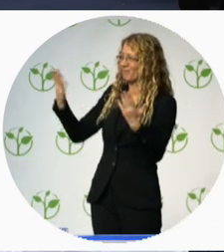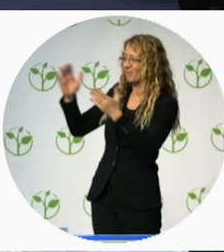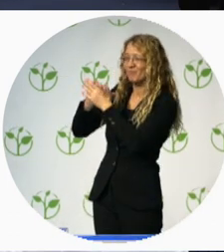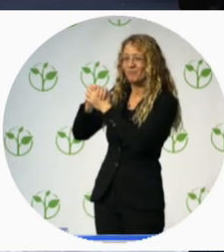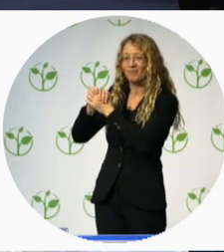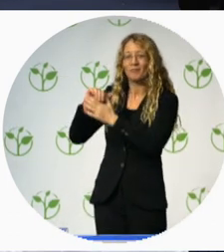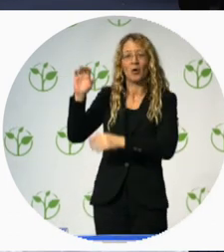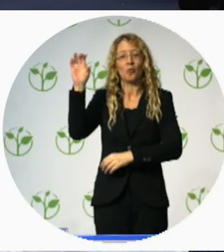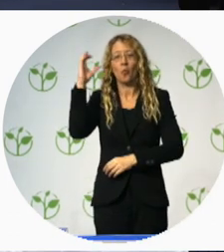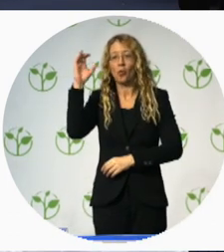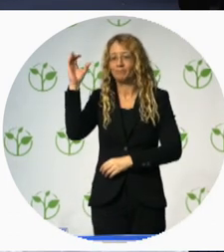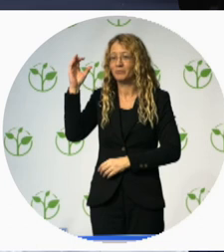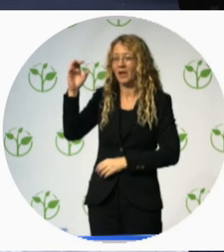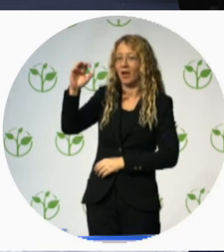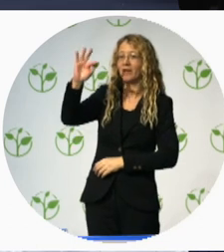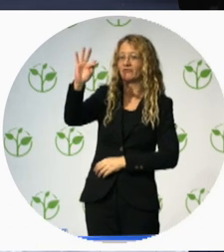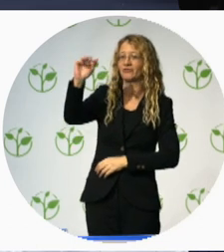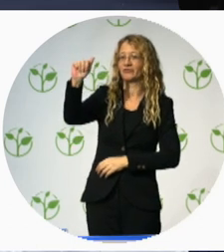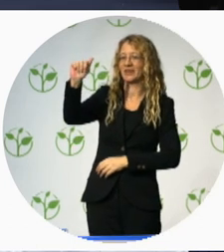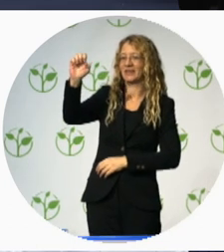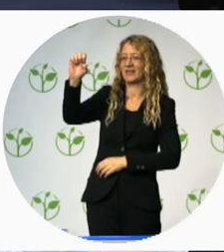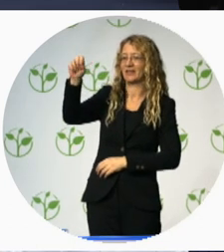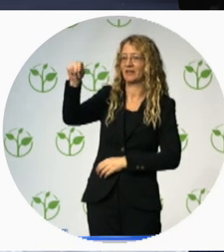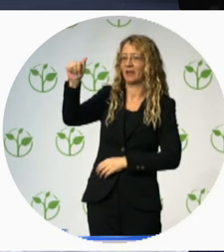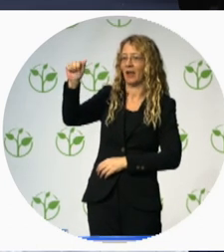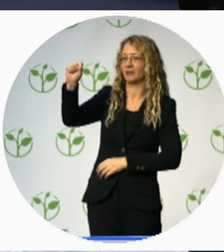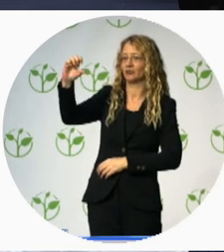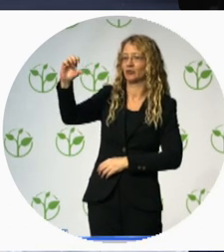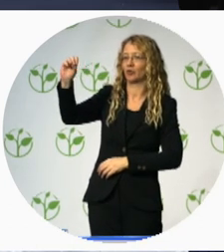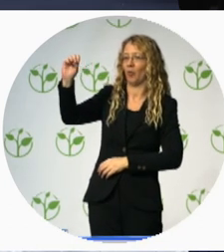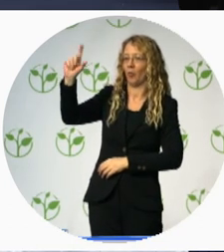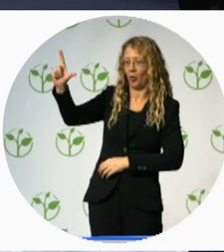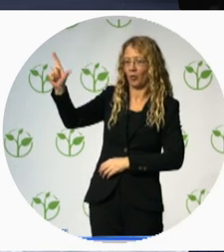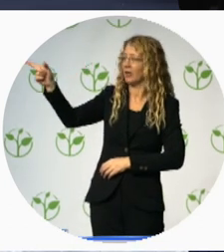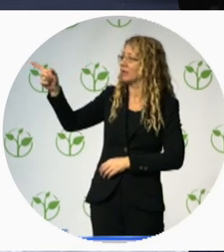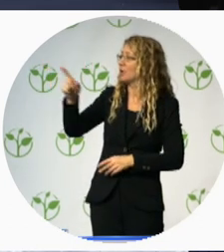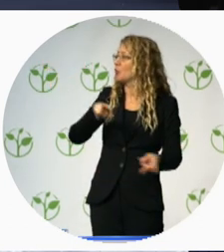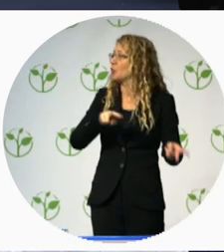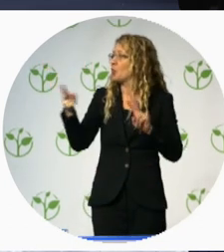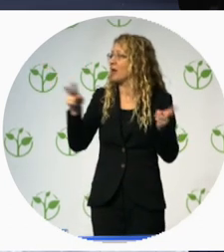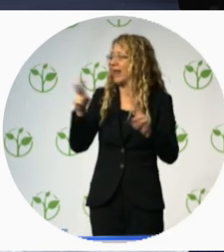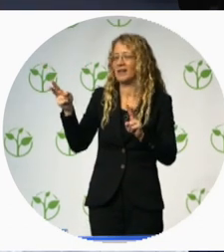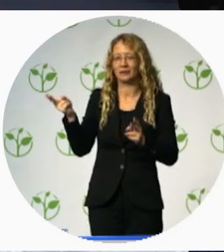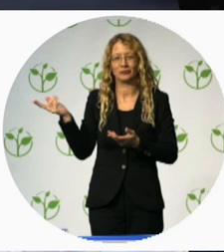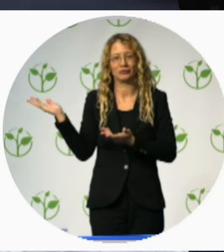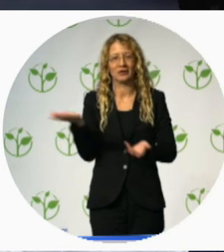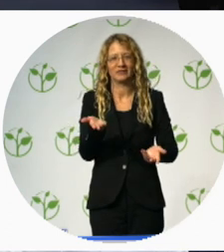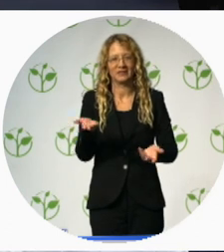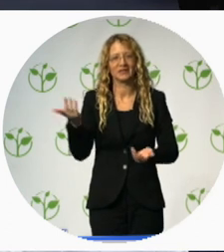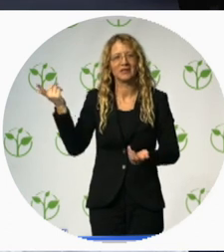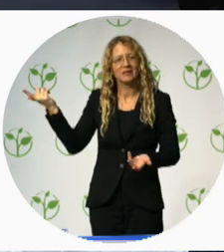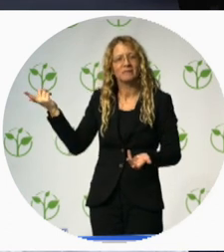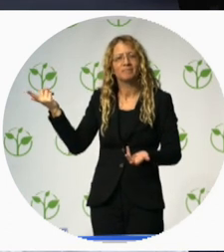Congratulations to FENASCOL from Colombia. FENASCOL, the National Association of the Deaf in Colombia, is an NGO founded